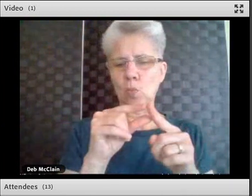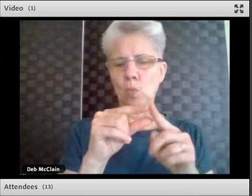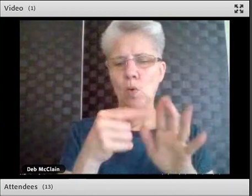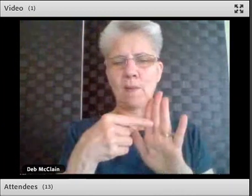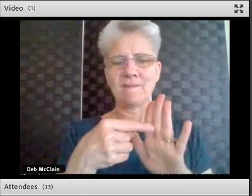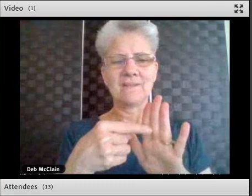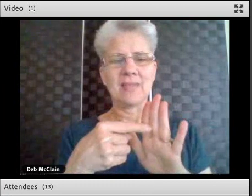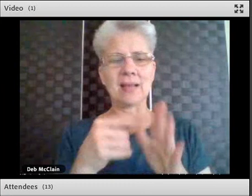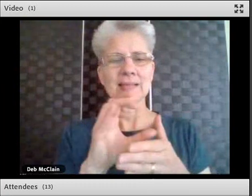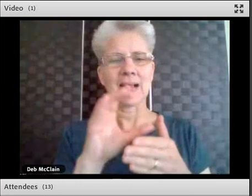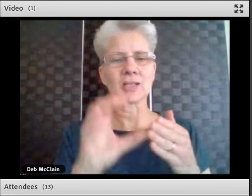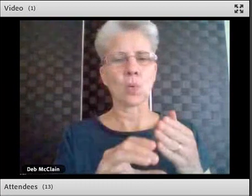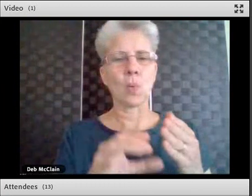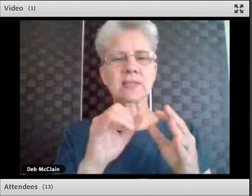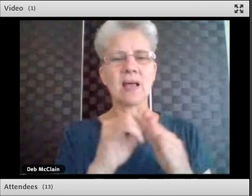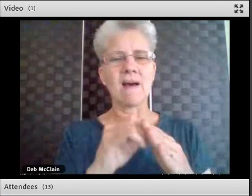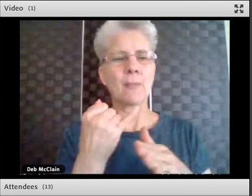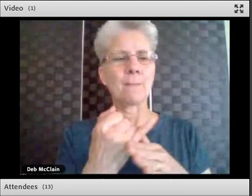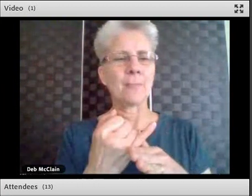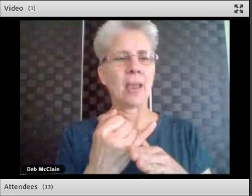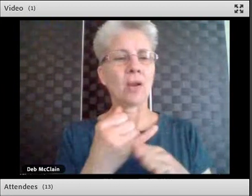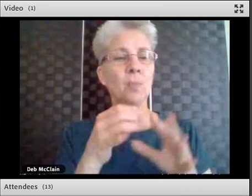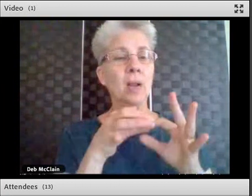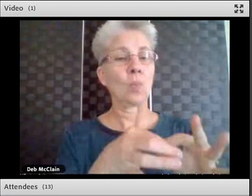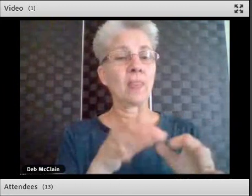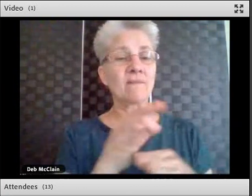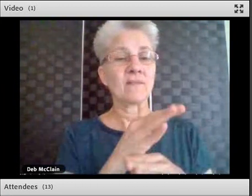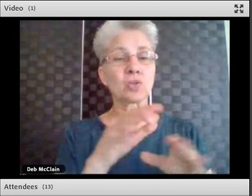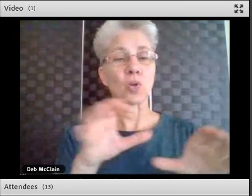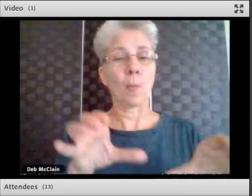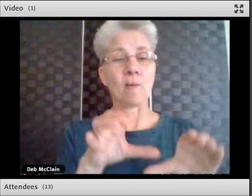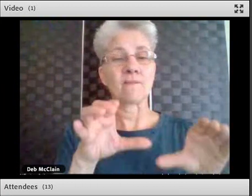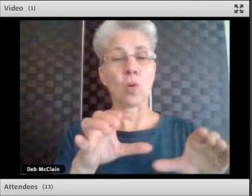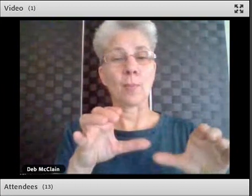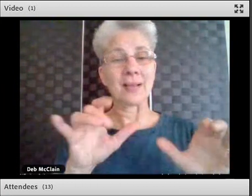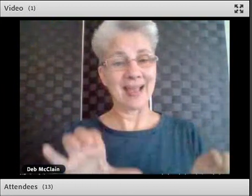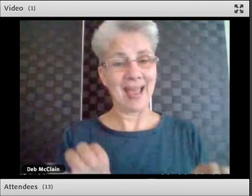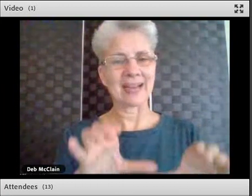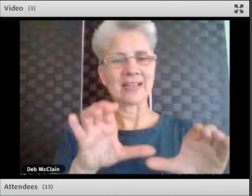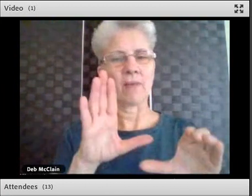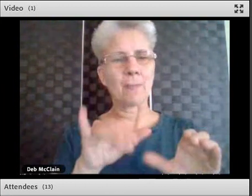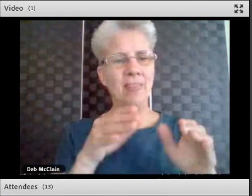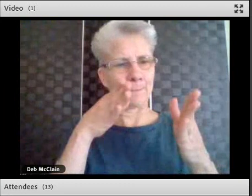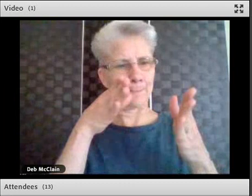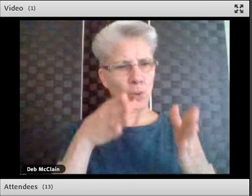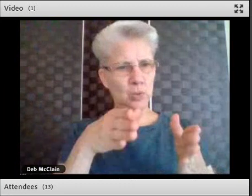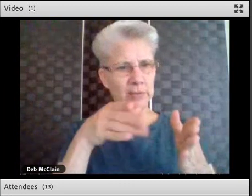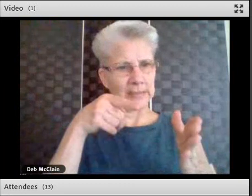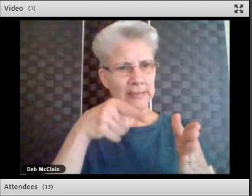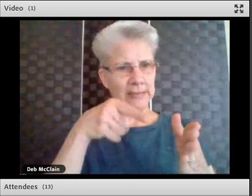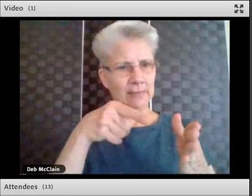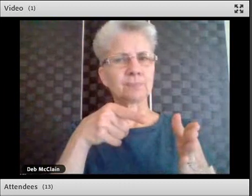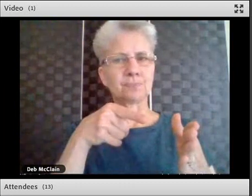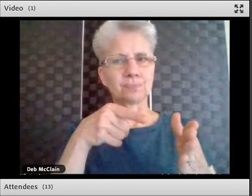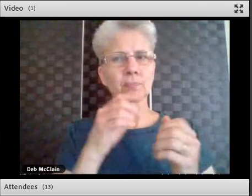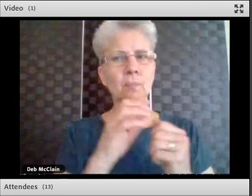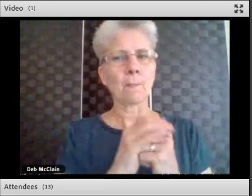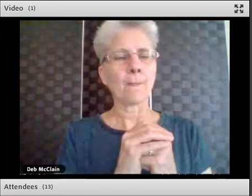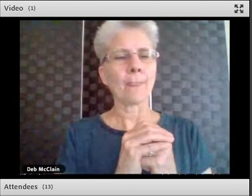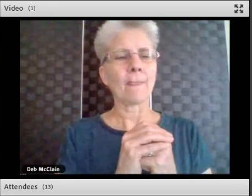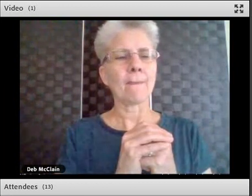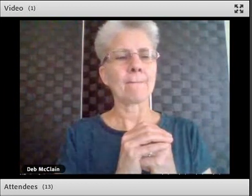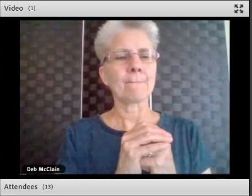the consequences of impairment in terms of functional performance and activity by the person. Okay, by the person, by